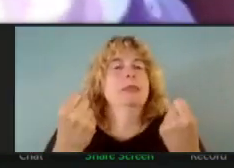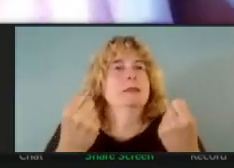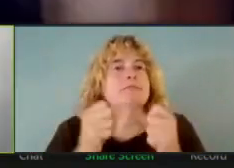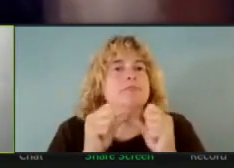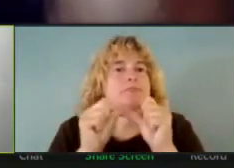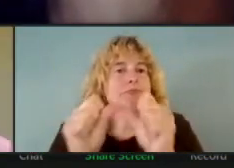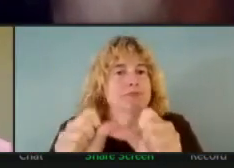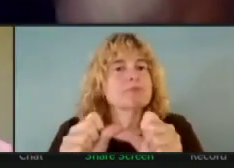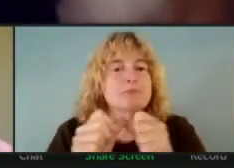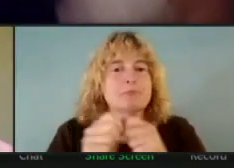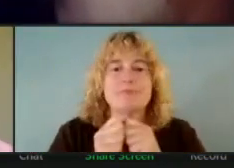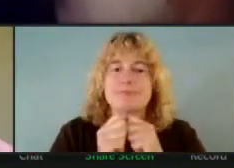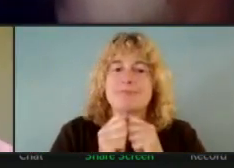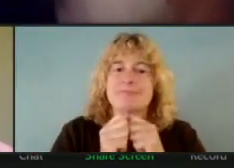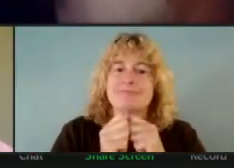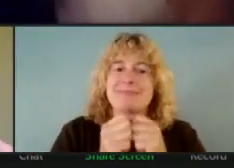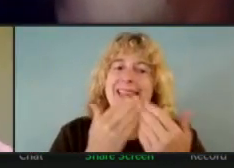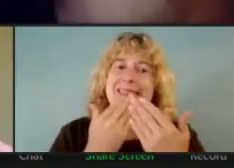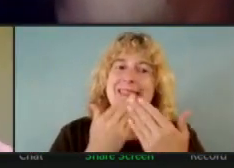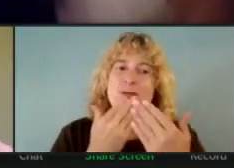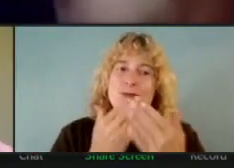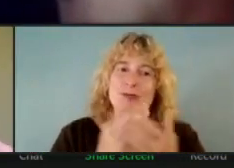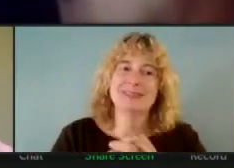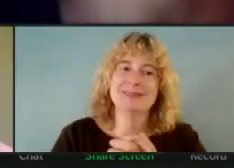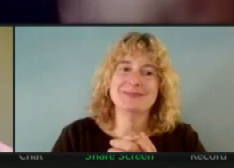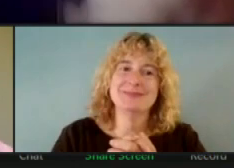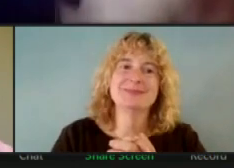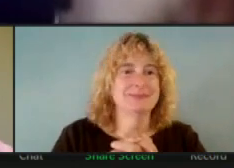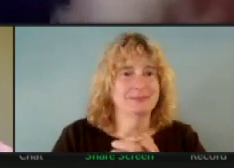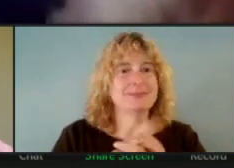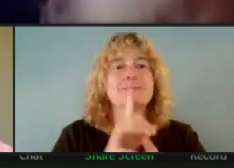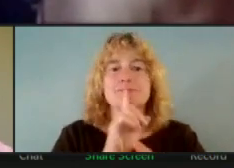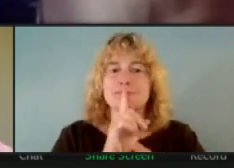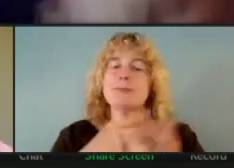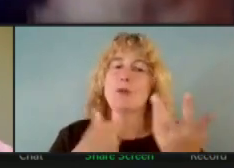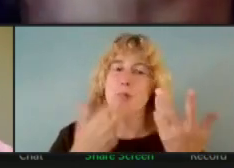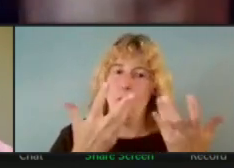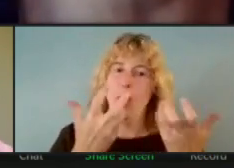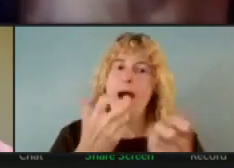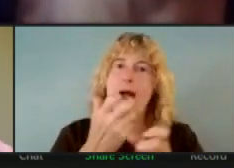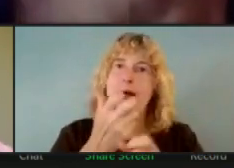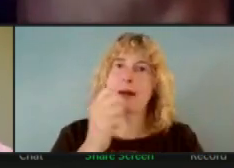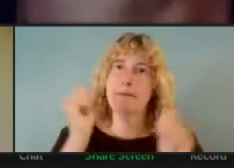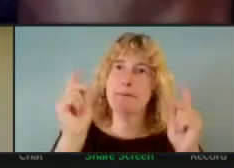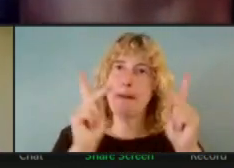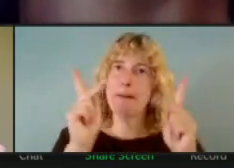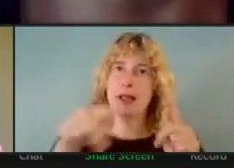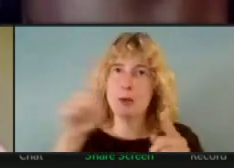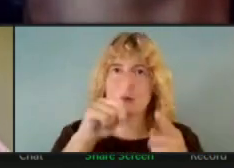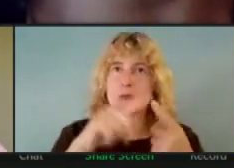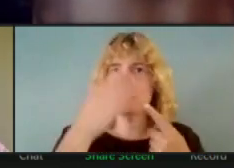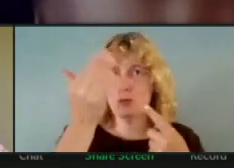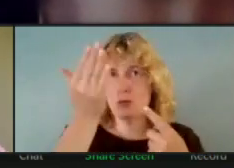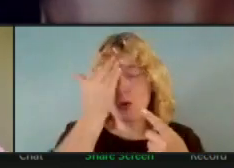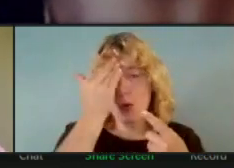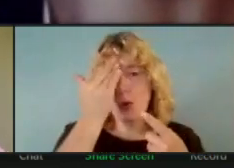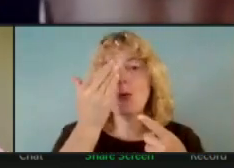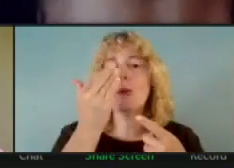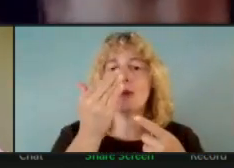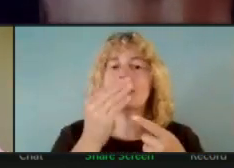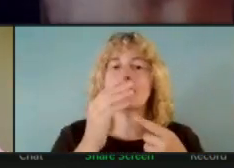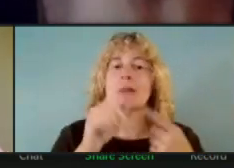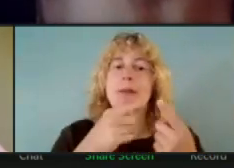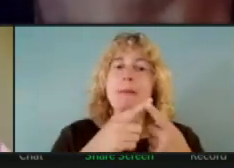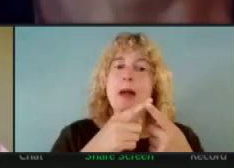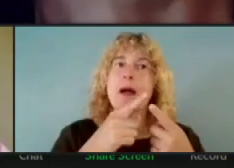And thank you. And absolutely, we want to make sure that people know about Chaz and the other federally qualified